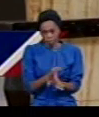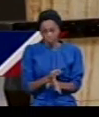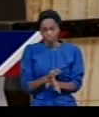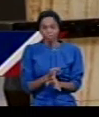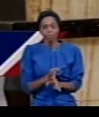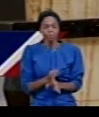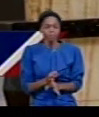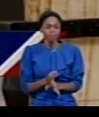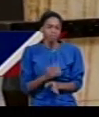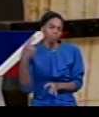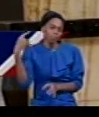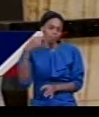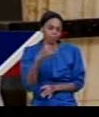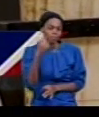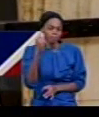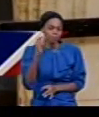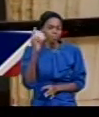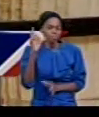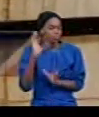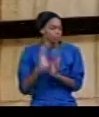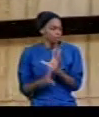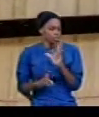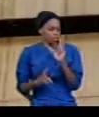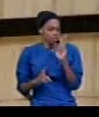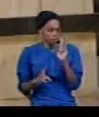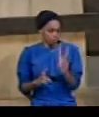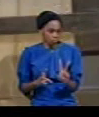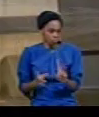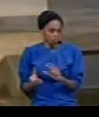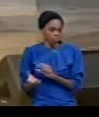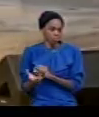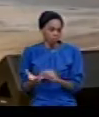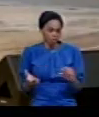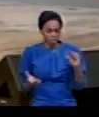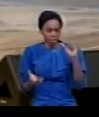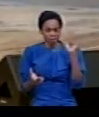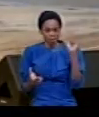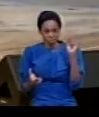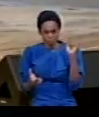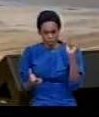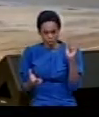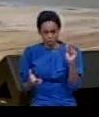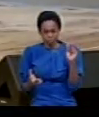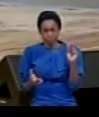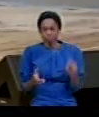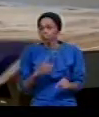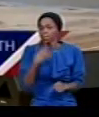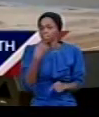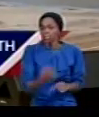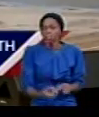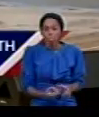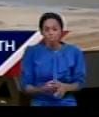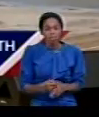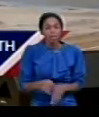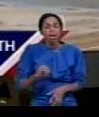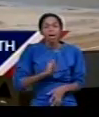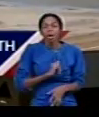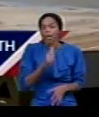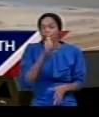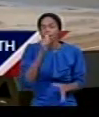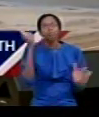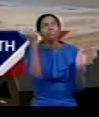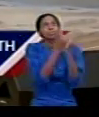looking at Galatians chapter 2, reading from verse 20. It says, I am